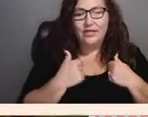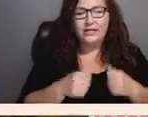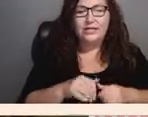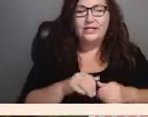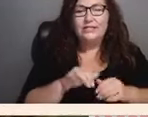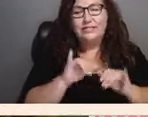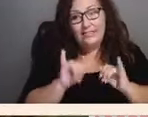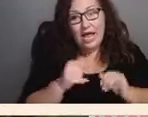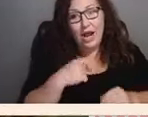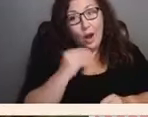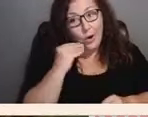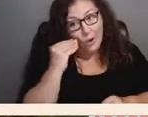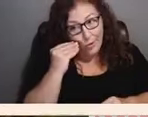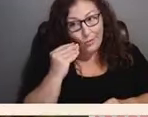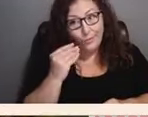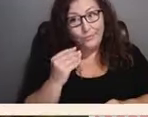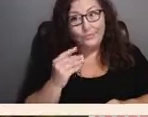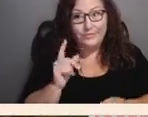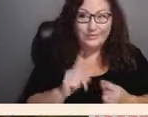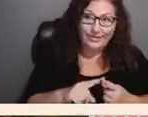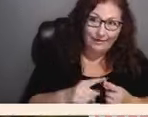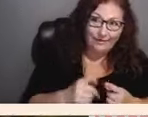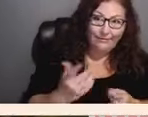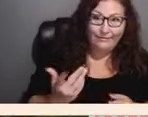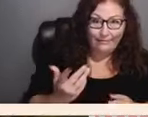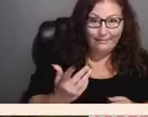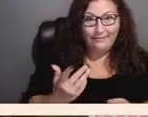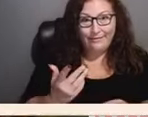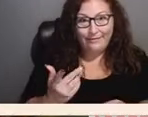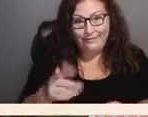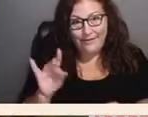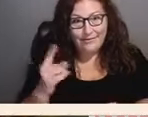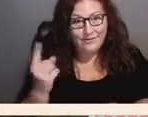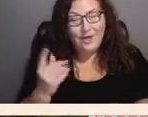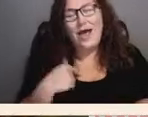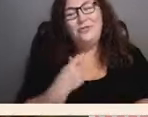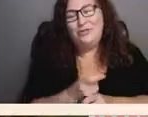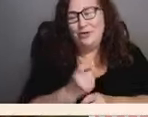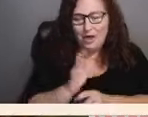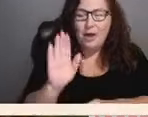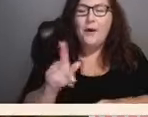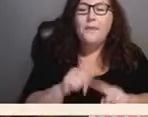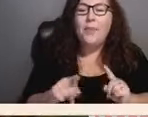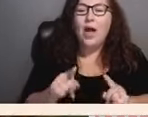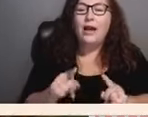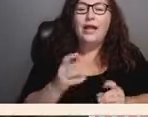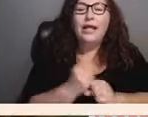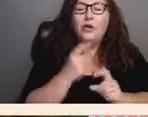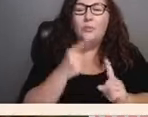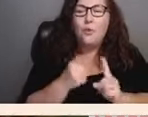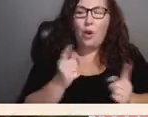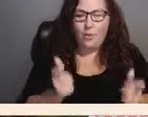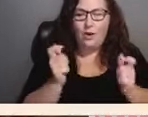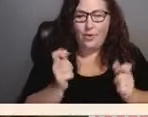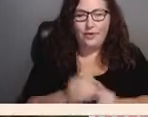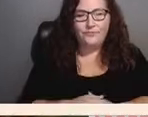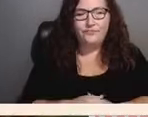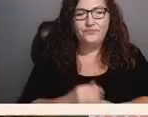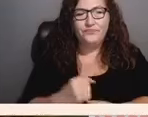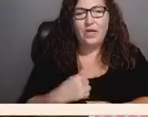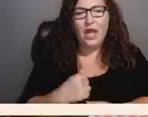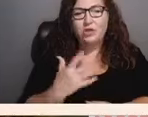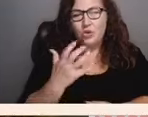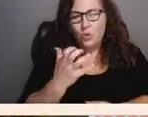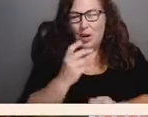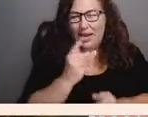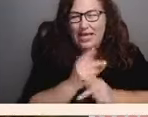40s. Just joking. But let's get to the point right away. You want to keep that luster and